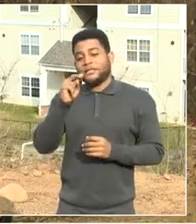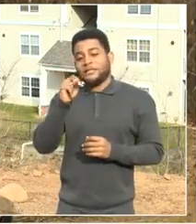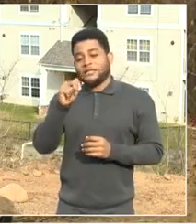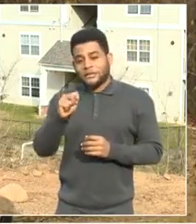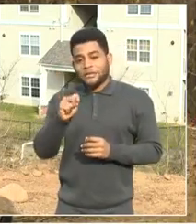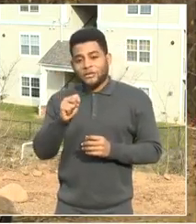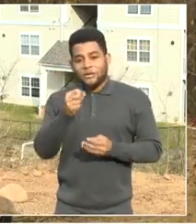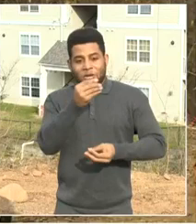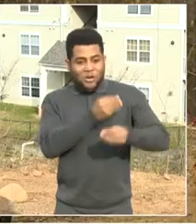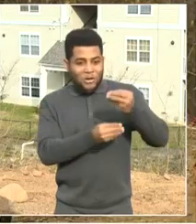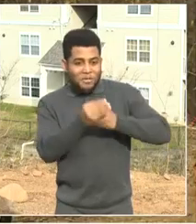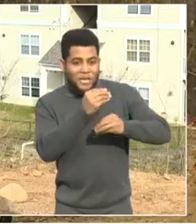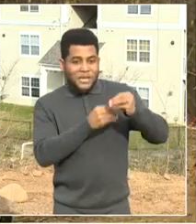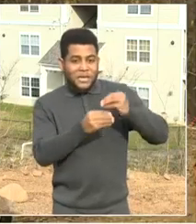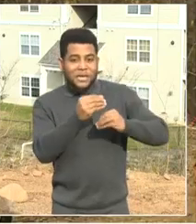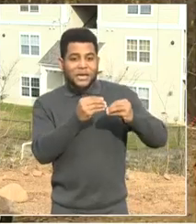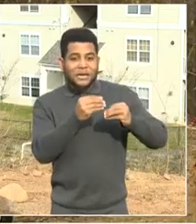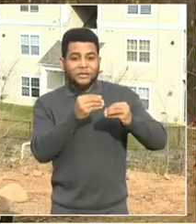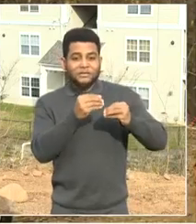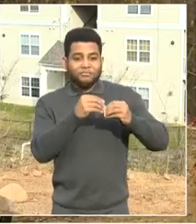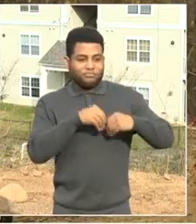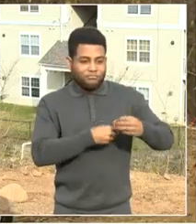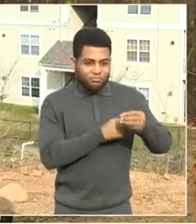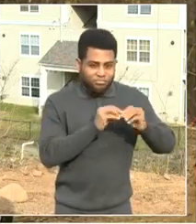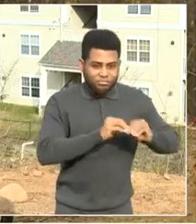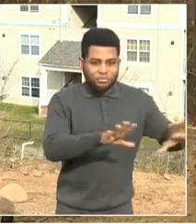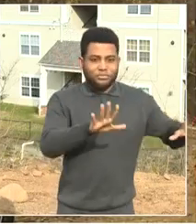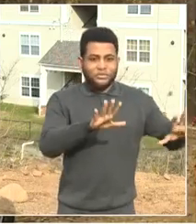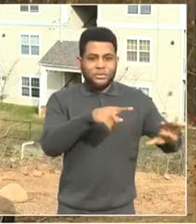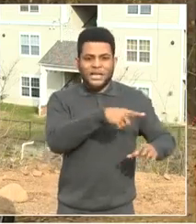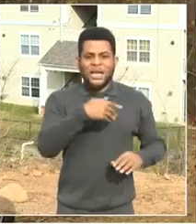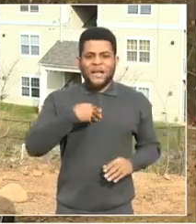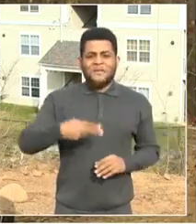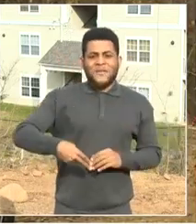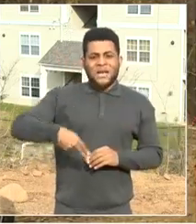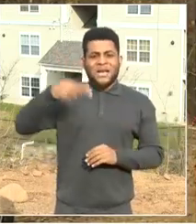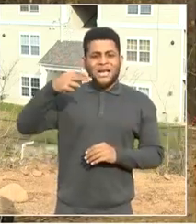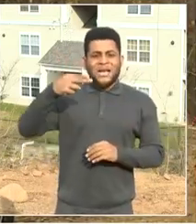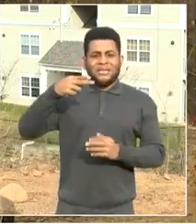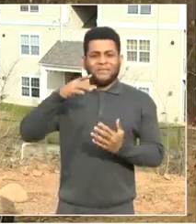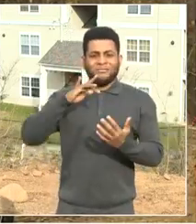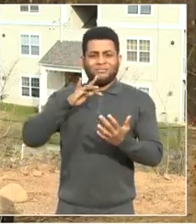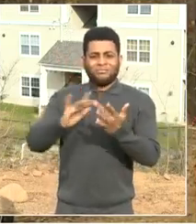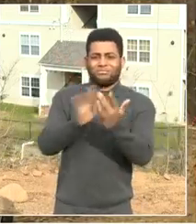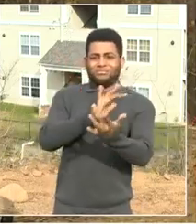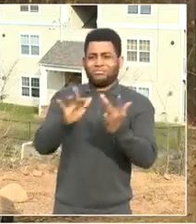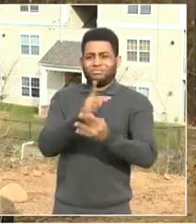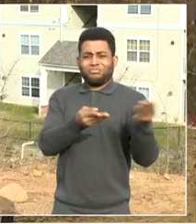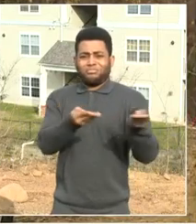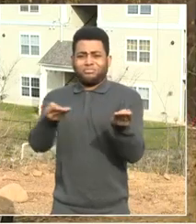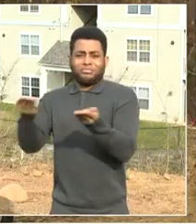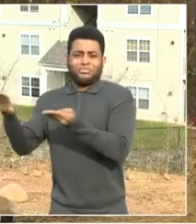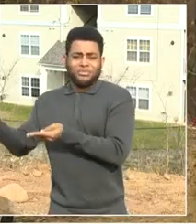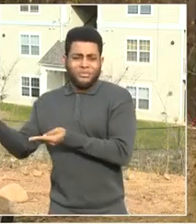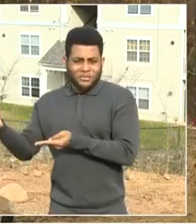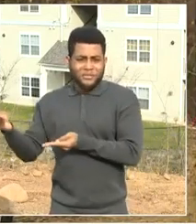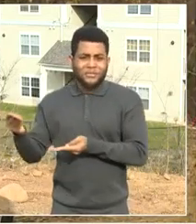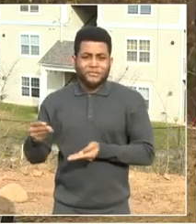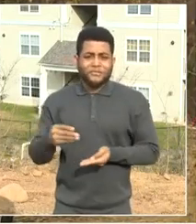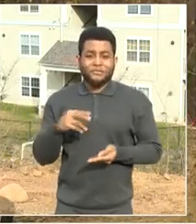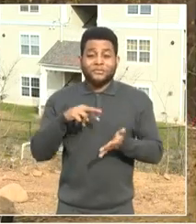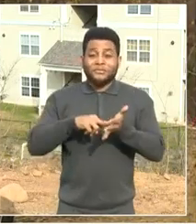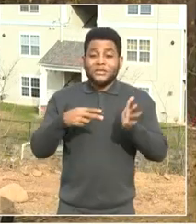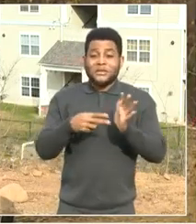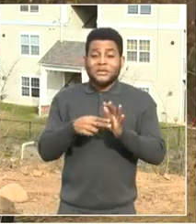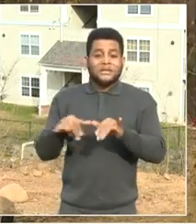even, or the original virus that presented, a lot of people may not know that they have it